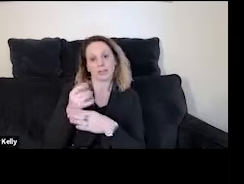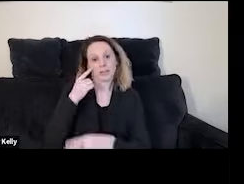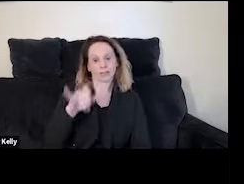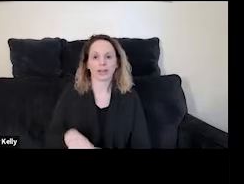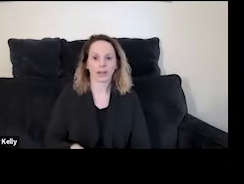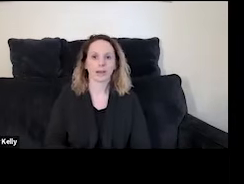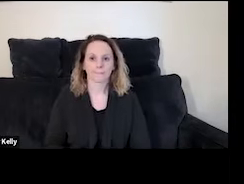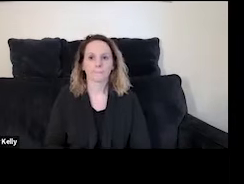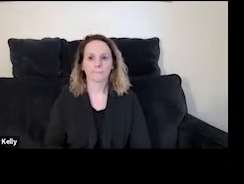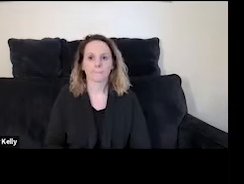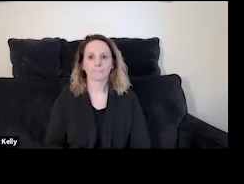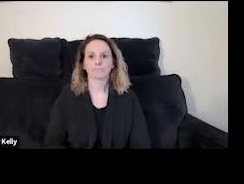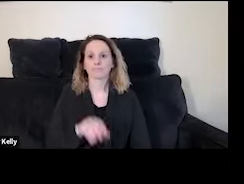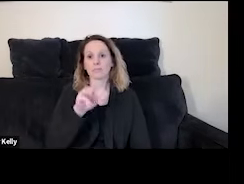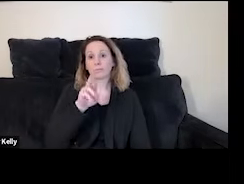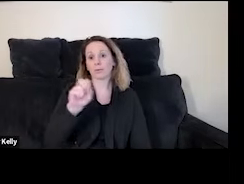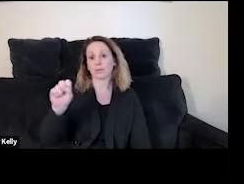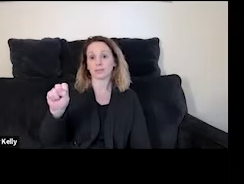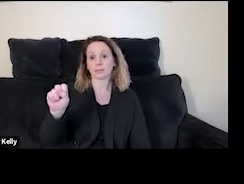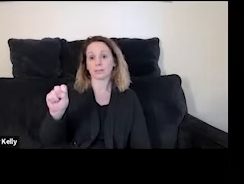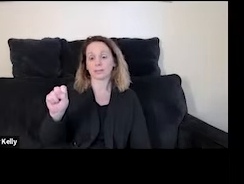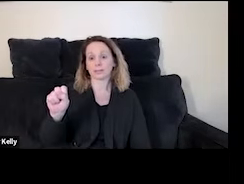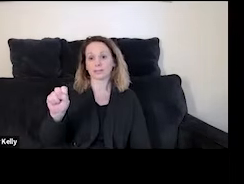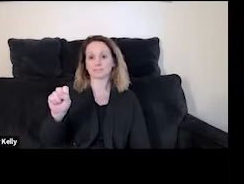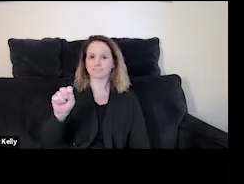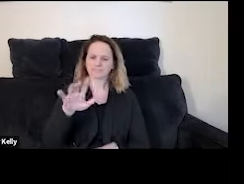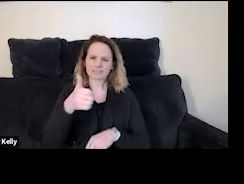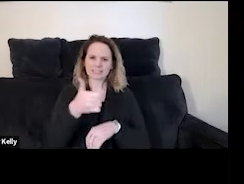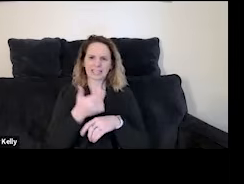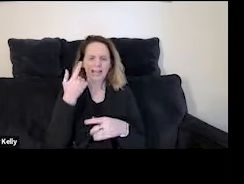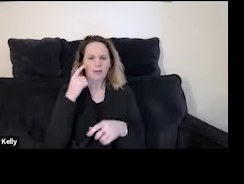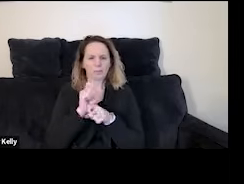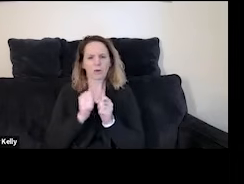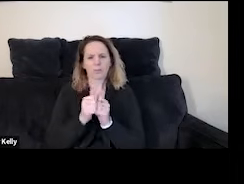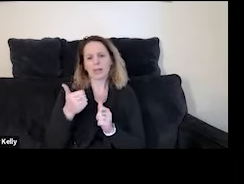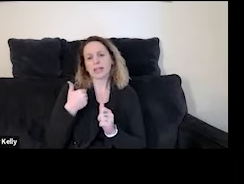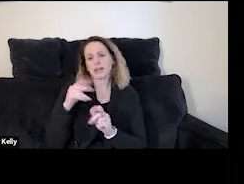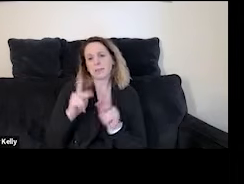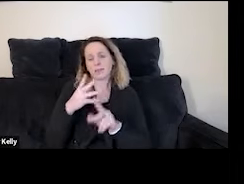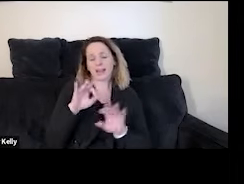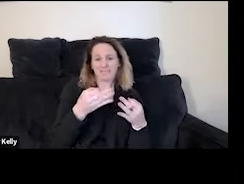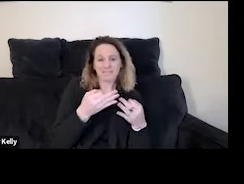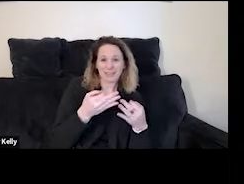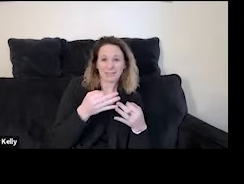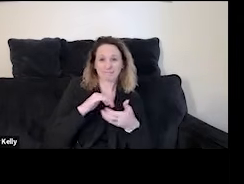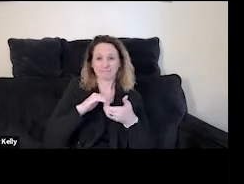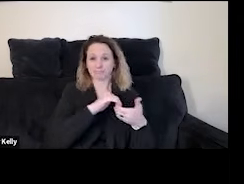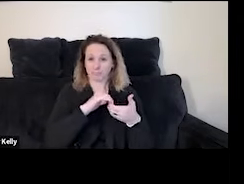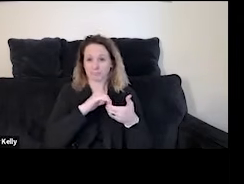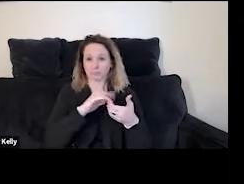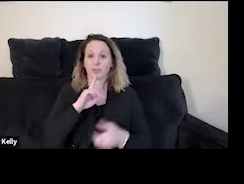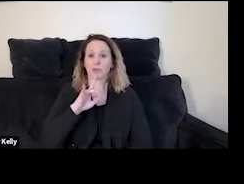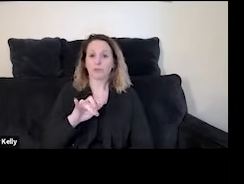sense. Mobile response and stabilization is designed to work with young people and families in the youth serving system and to